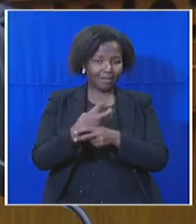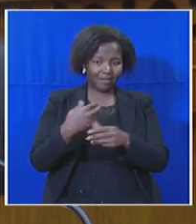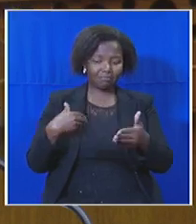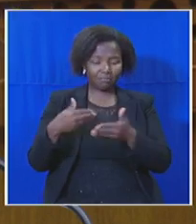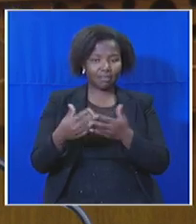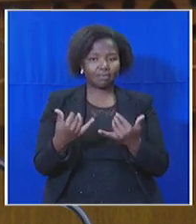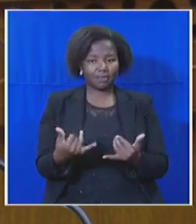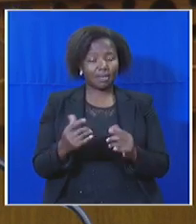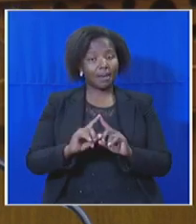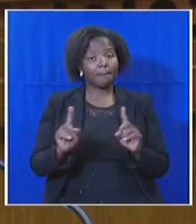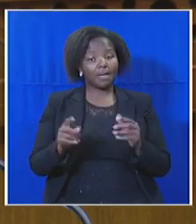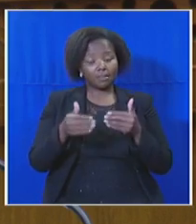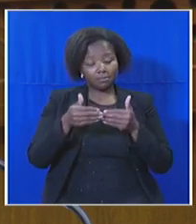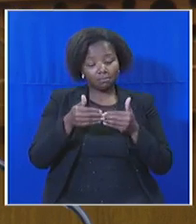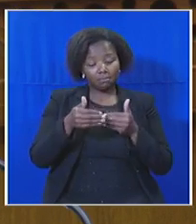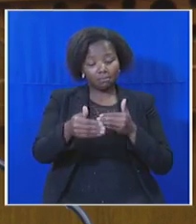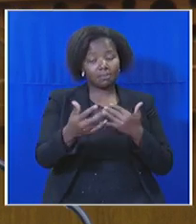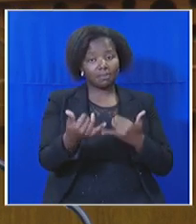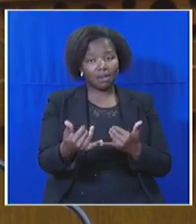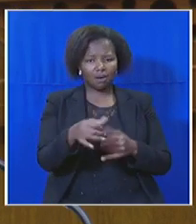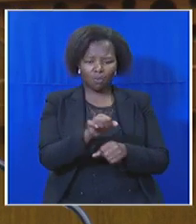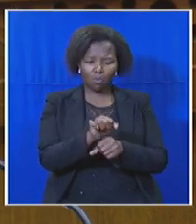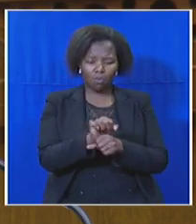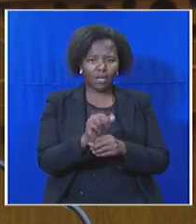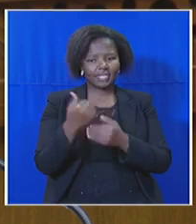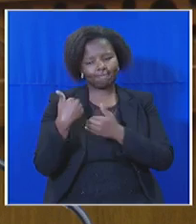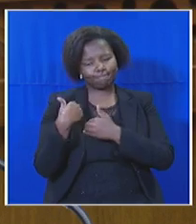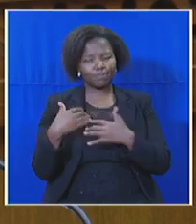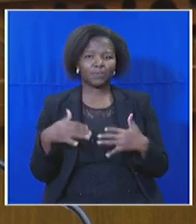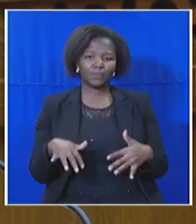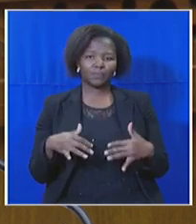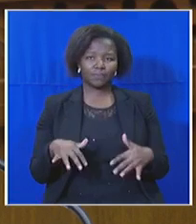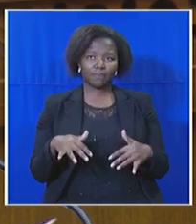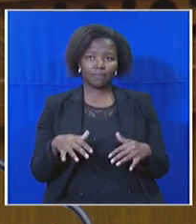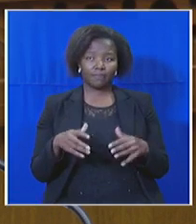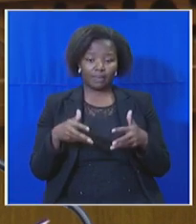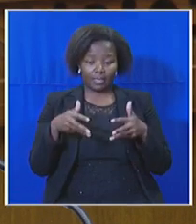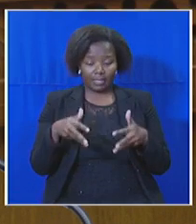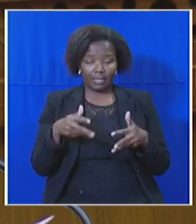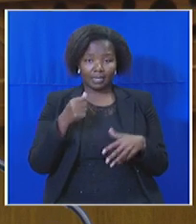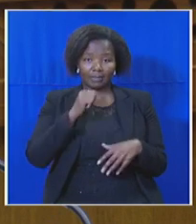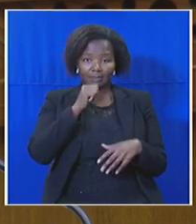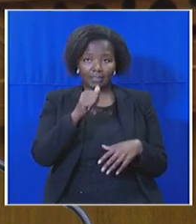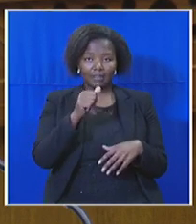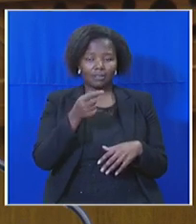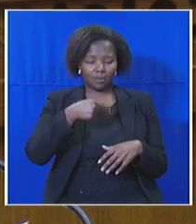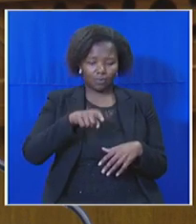us still lies a daunting task, which demands that we continue to act together to